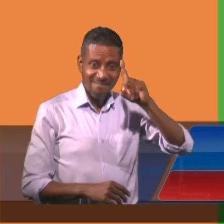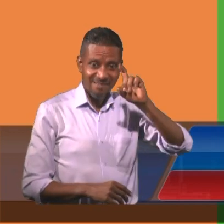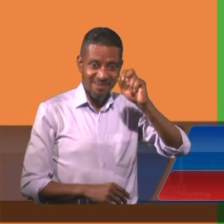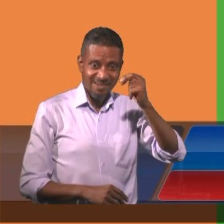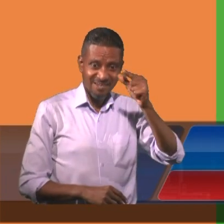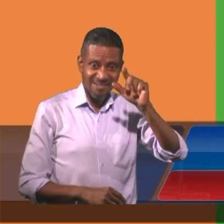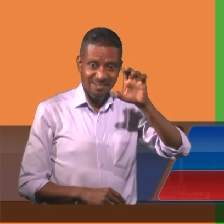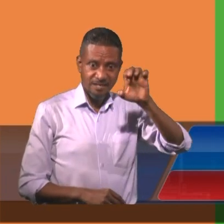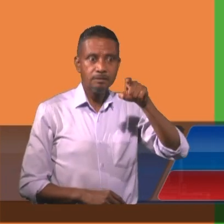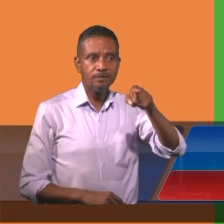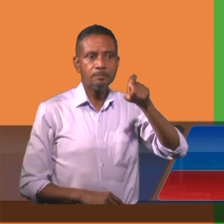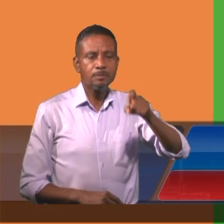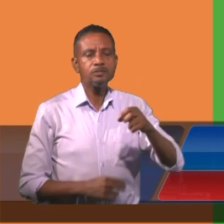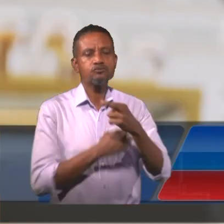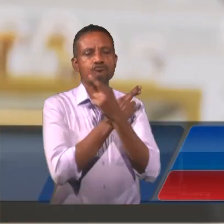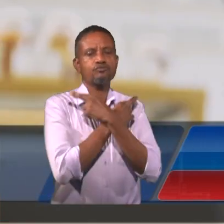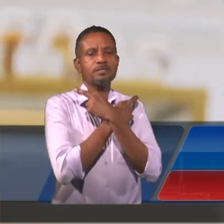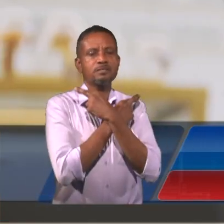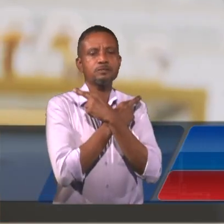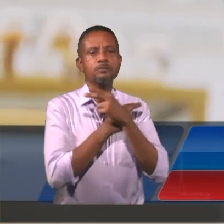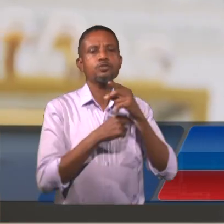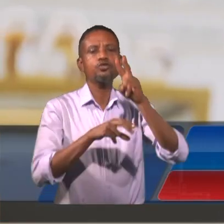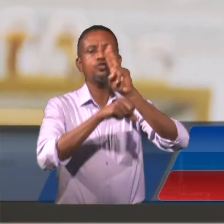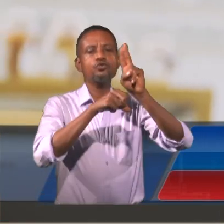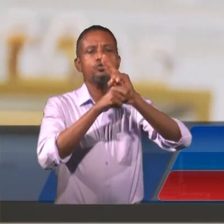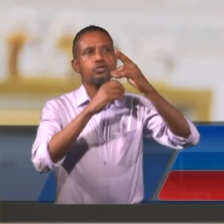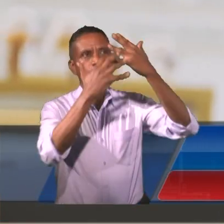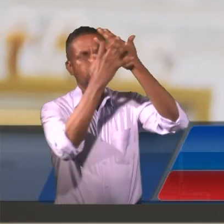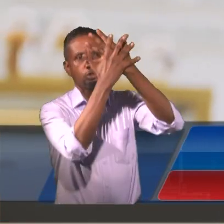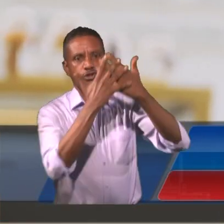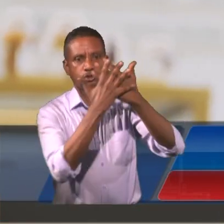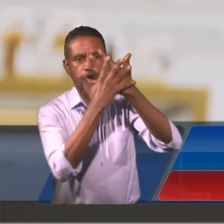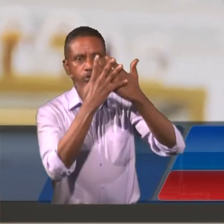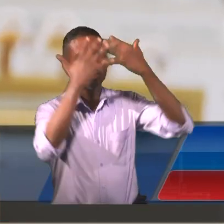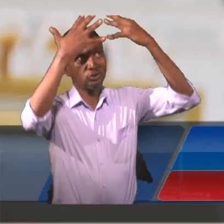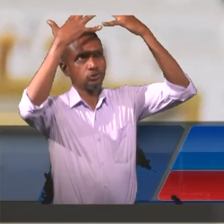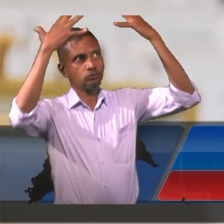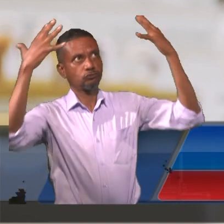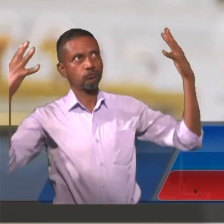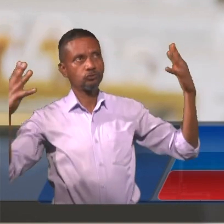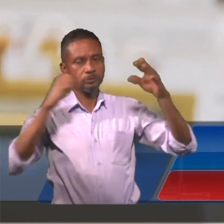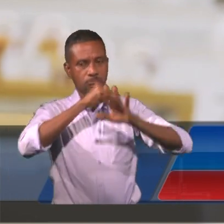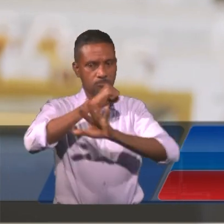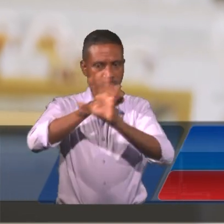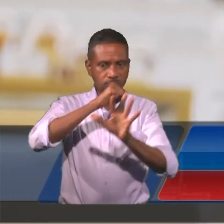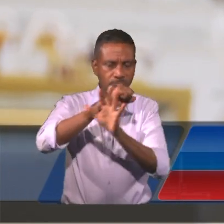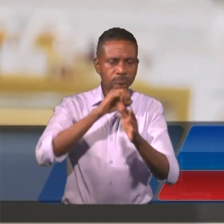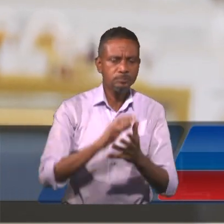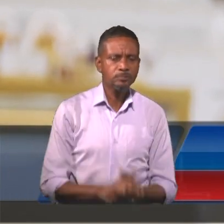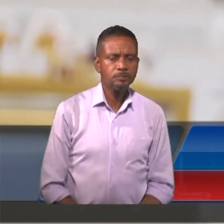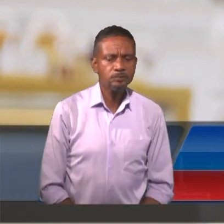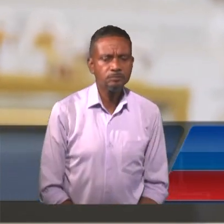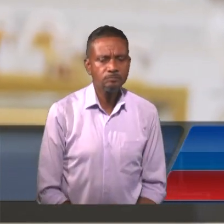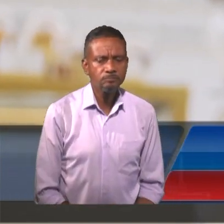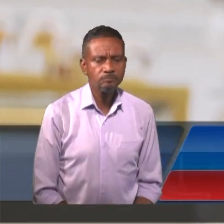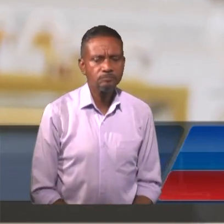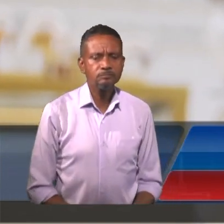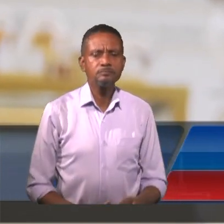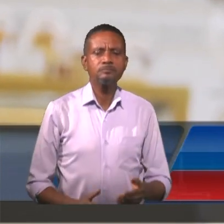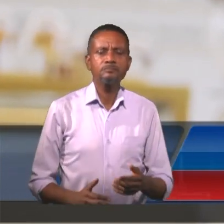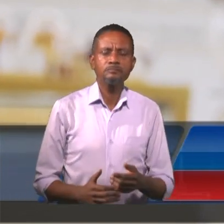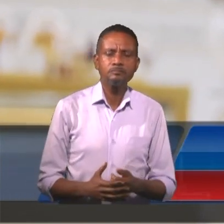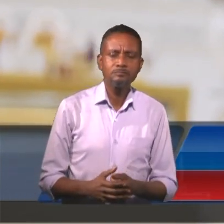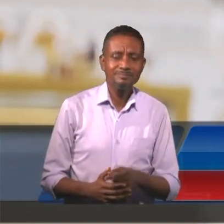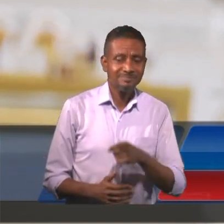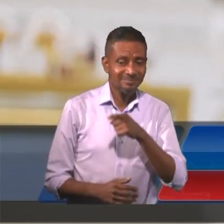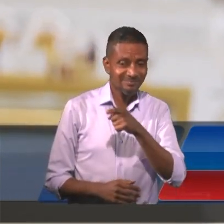under mosquito nets. While many dengue infections are asymptomatic or produce only mild illness, the virus